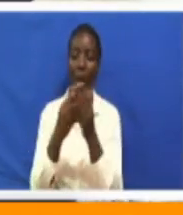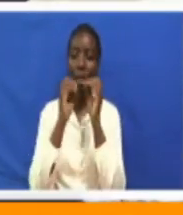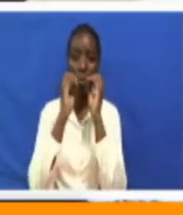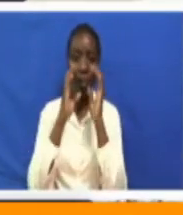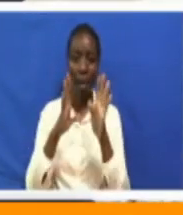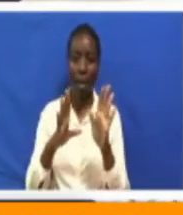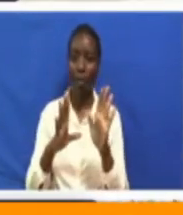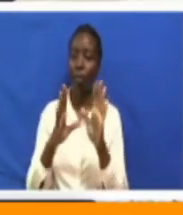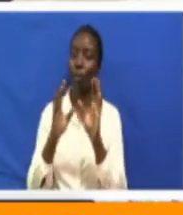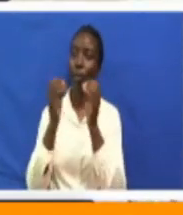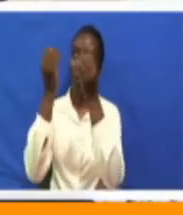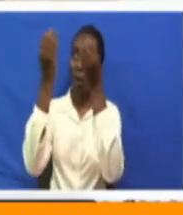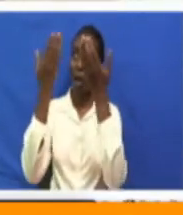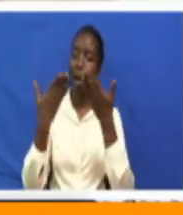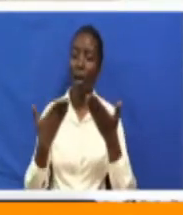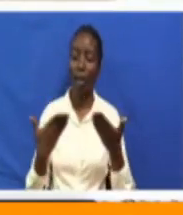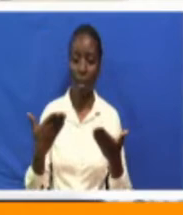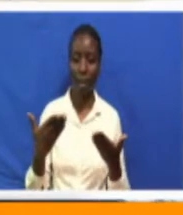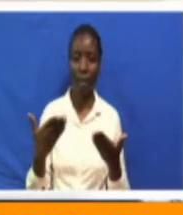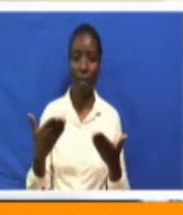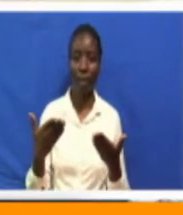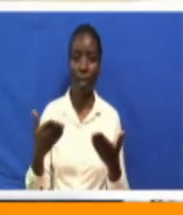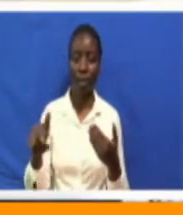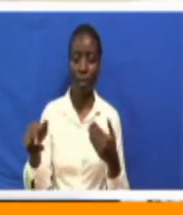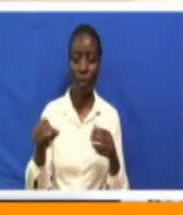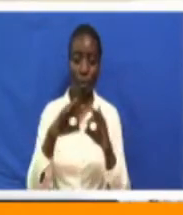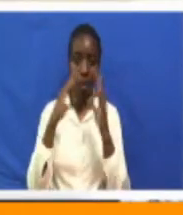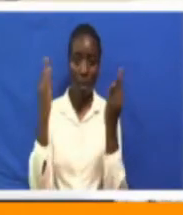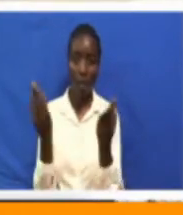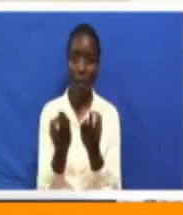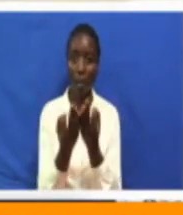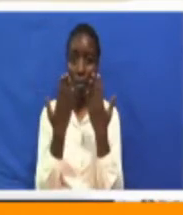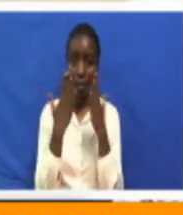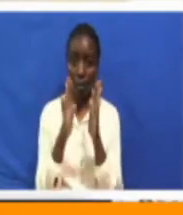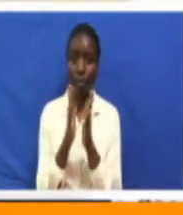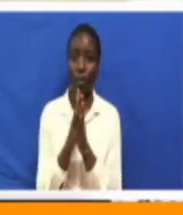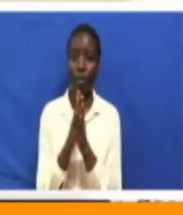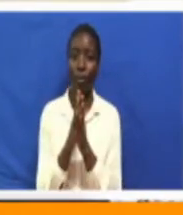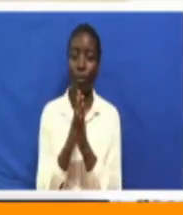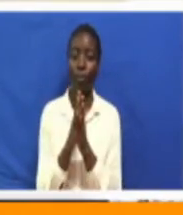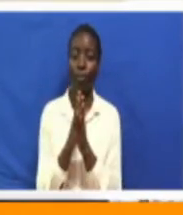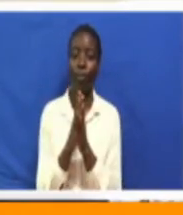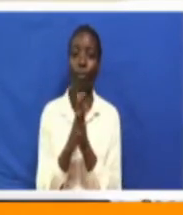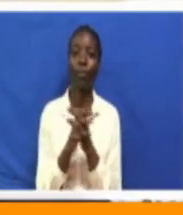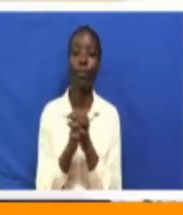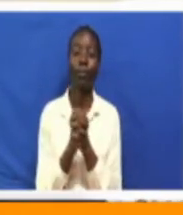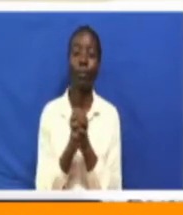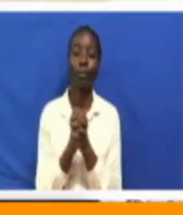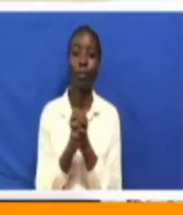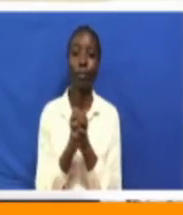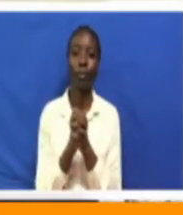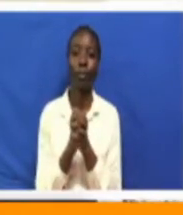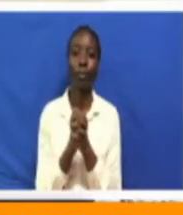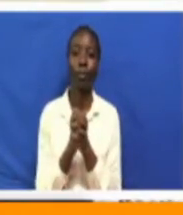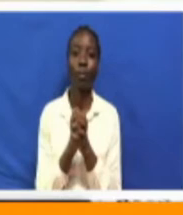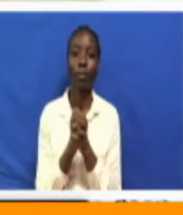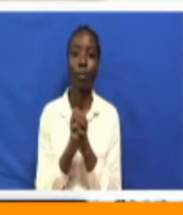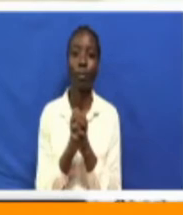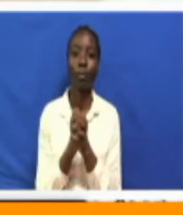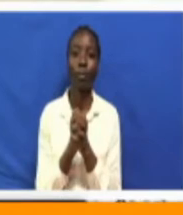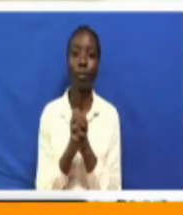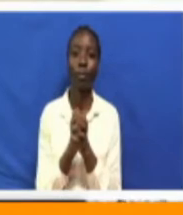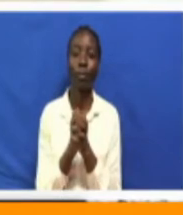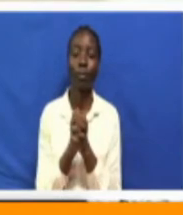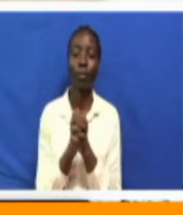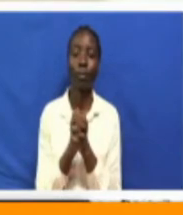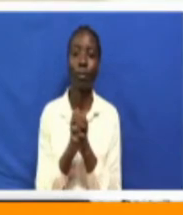you have best if owned upon families make them one of the following the example of